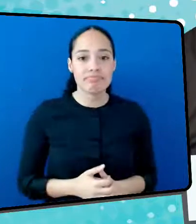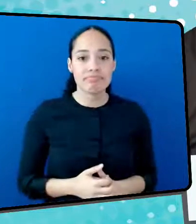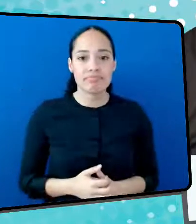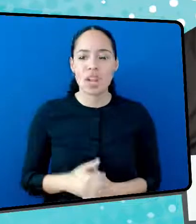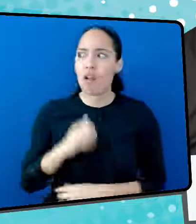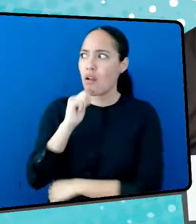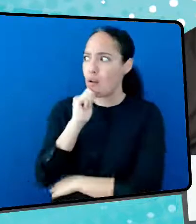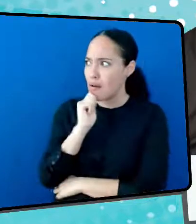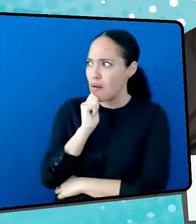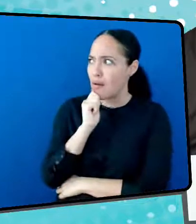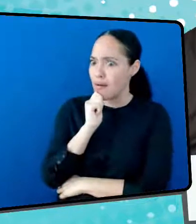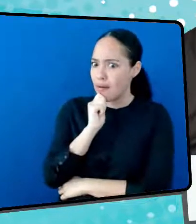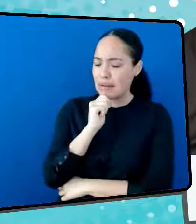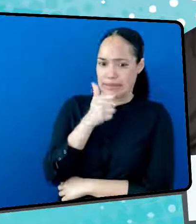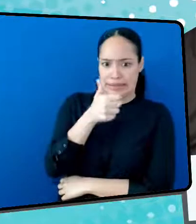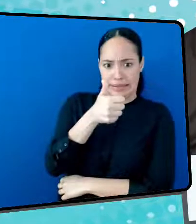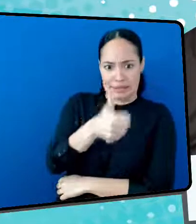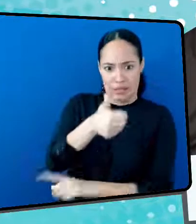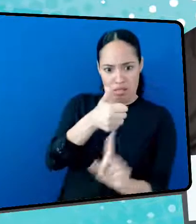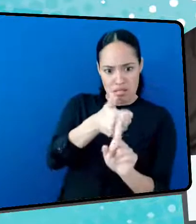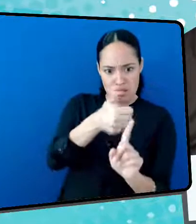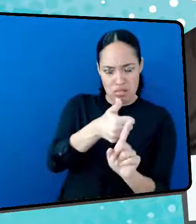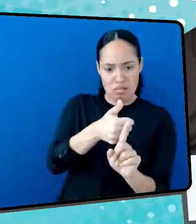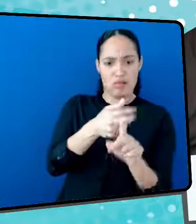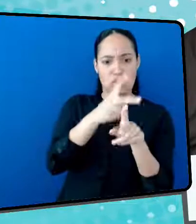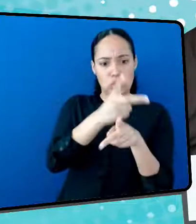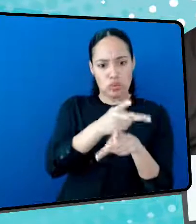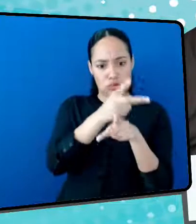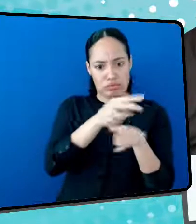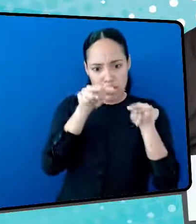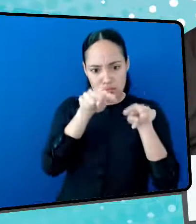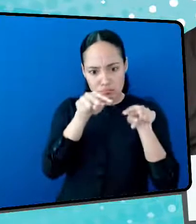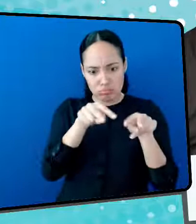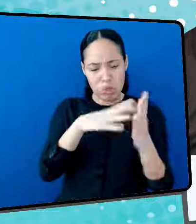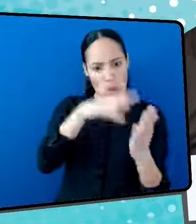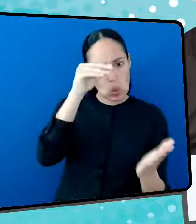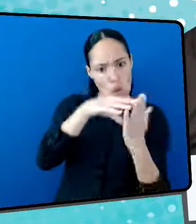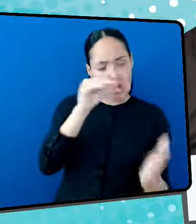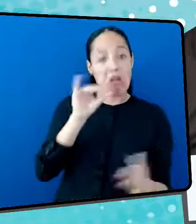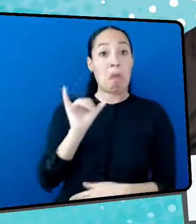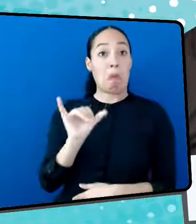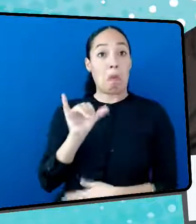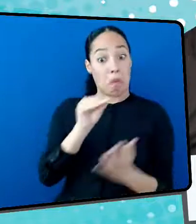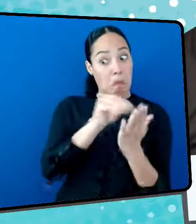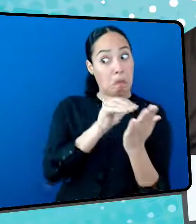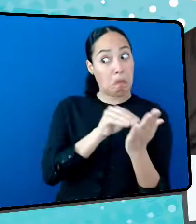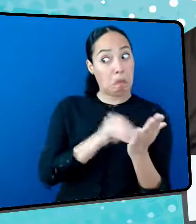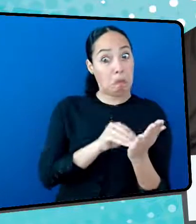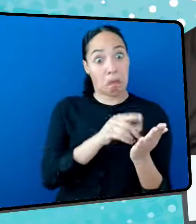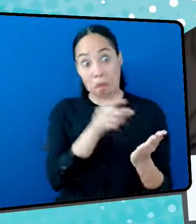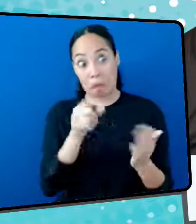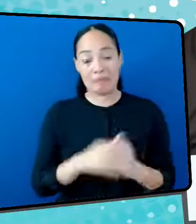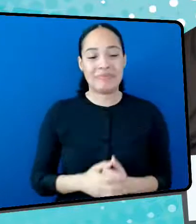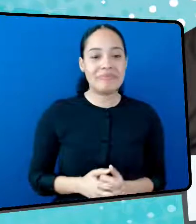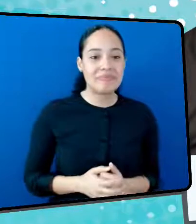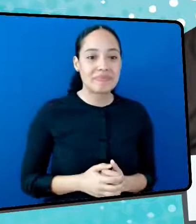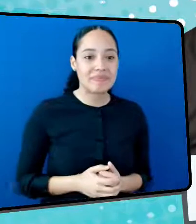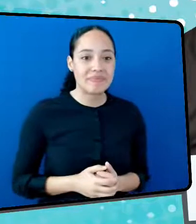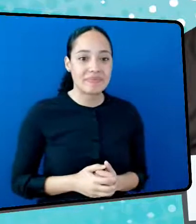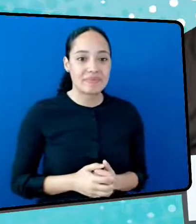Self-supervised learning. Everyone note that one down. Let's do some research. Yes, favorite event in the AI